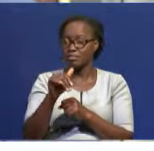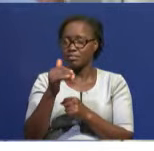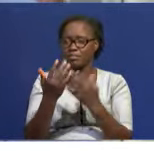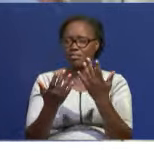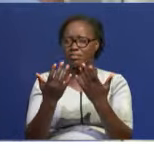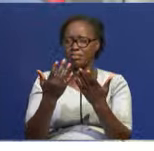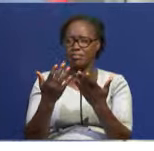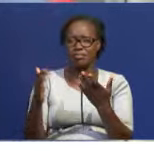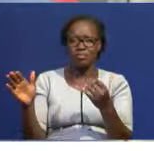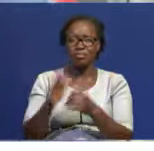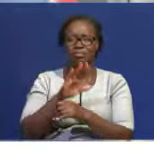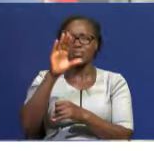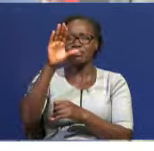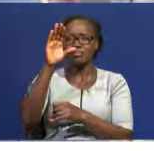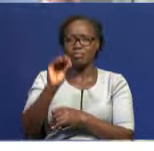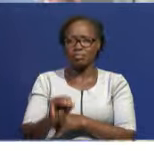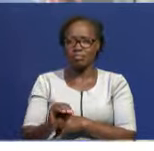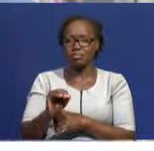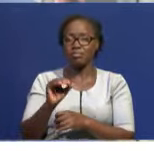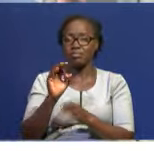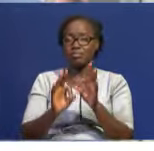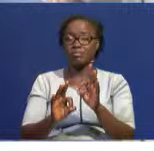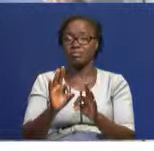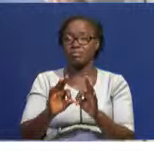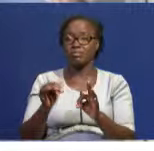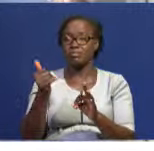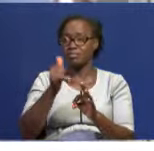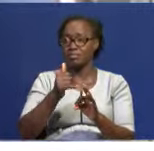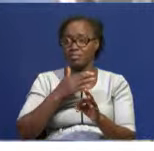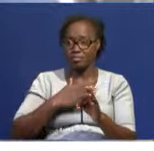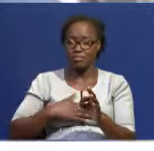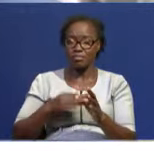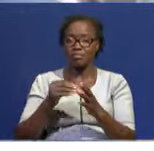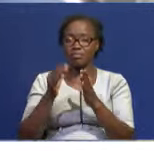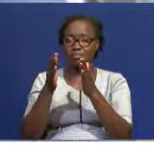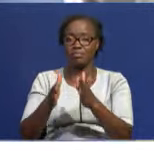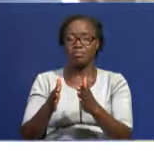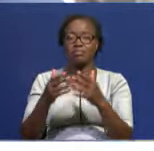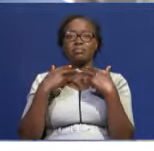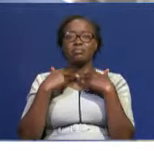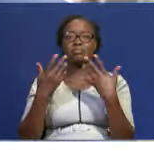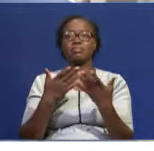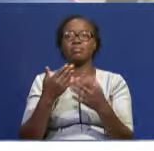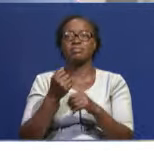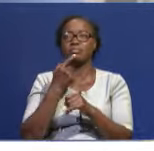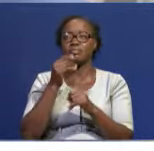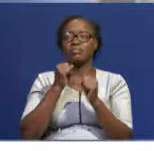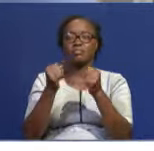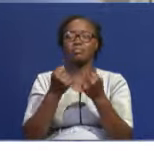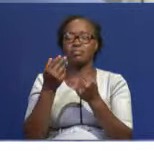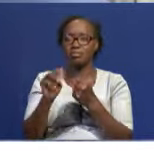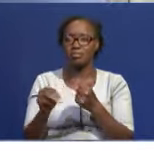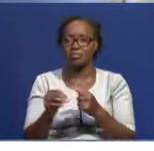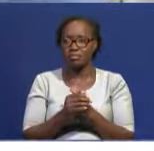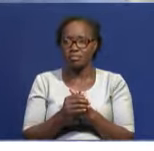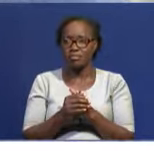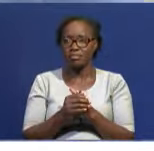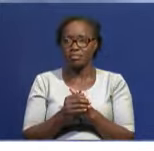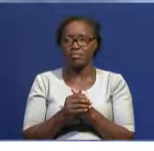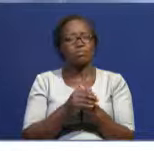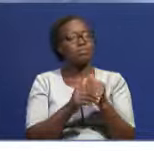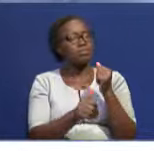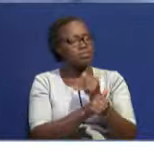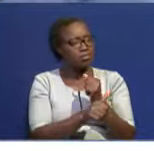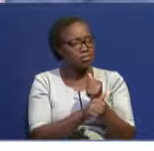fire is completely off, and if there is anybody or any person who is still trapped there, we are going to make sure that we rescue them. In as far as